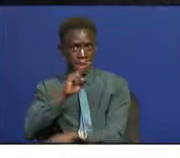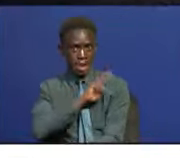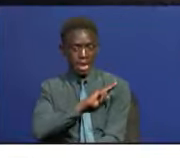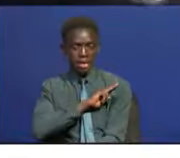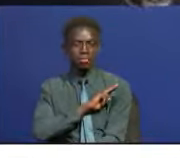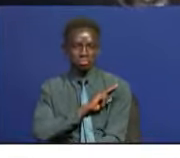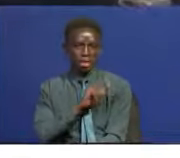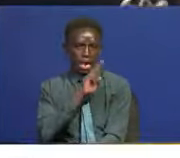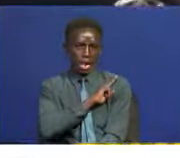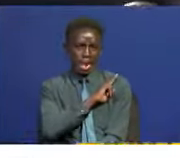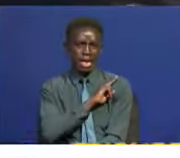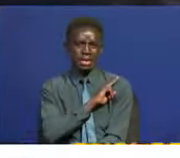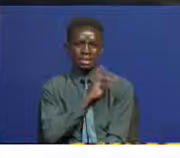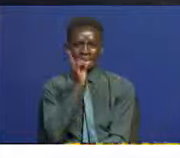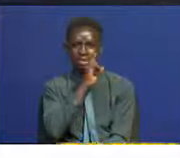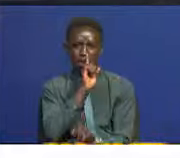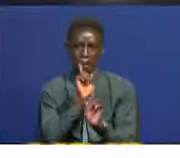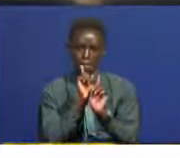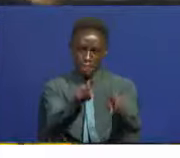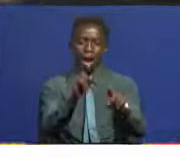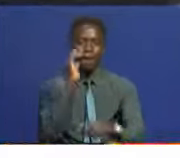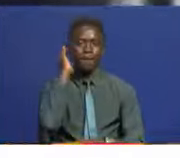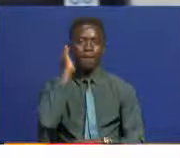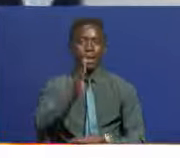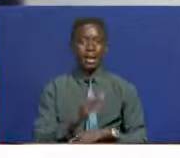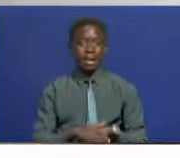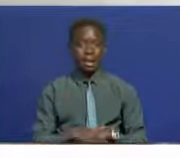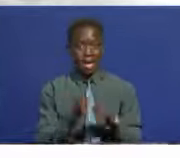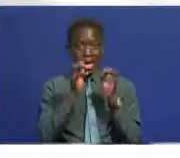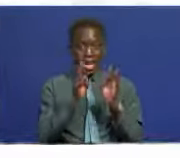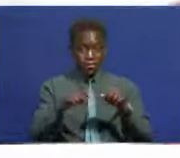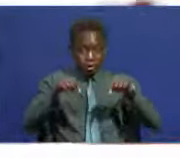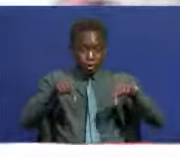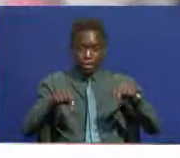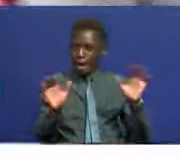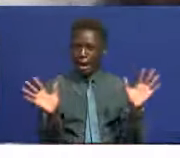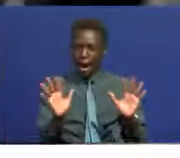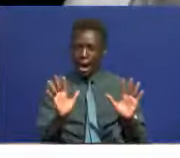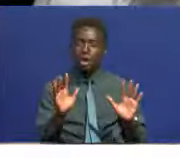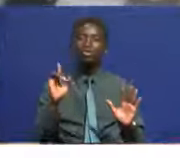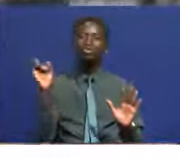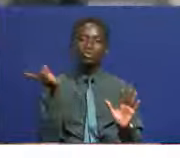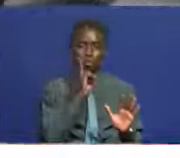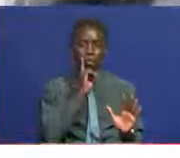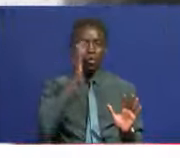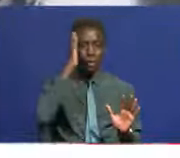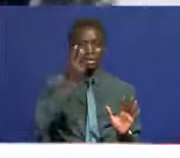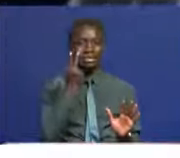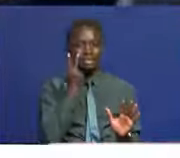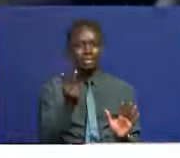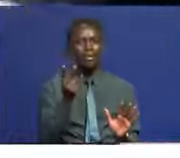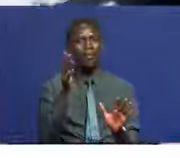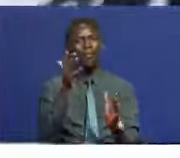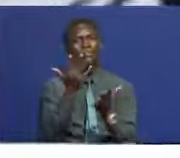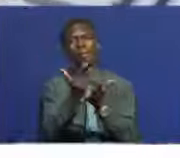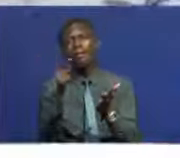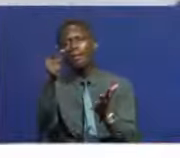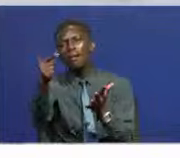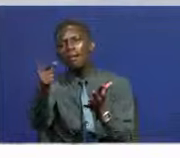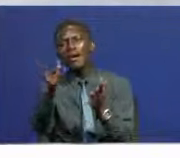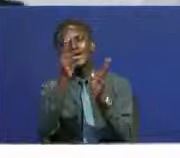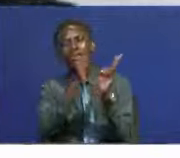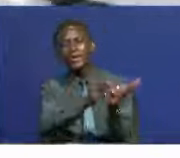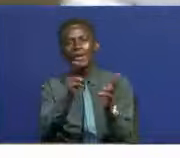Even if it is not today, tomorrow, you're going to see things which are not normal within